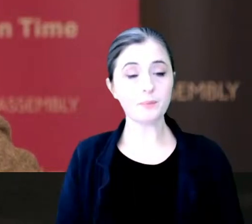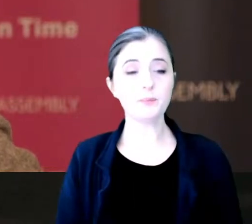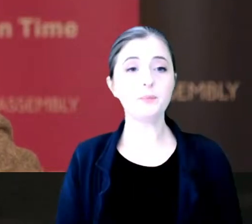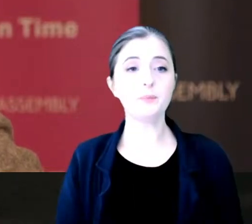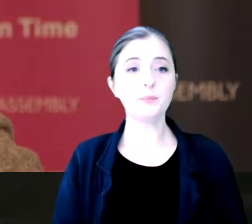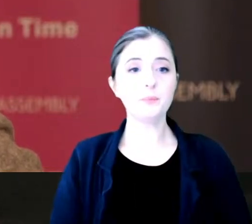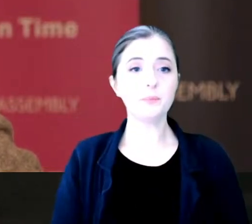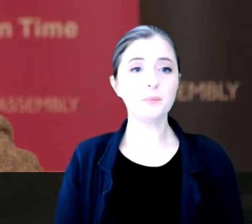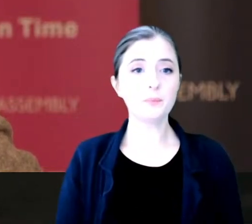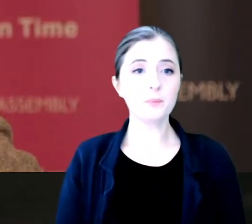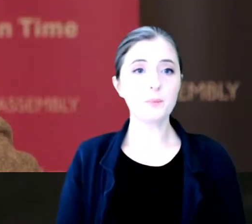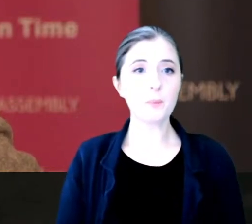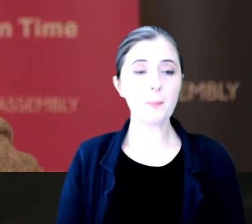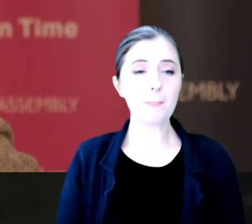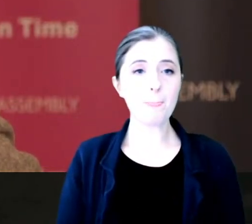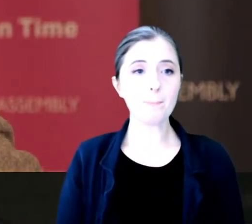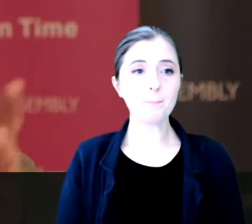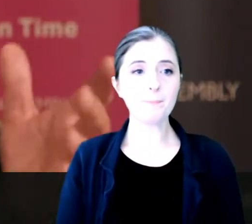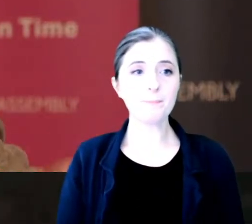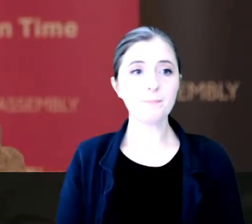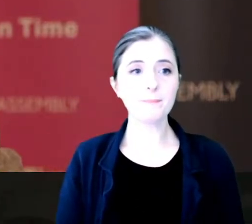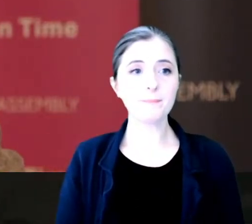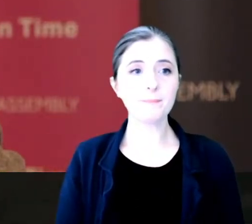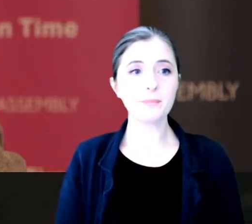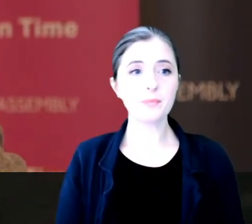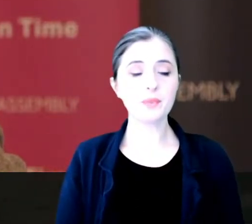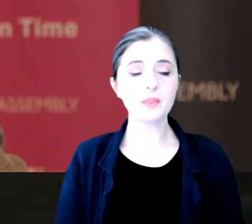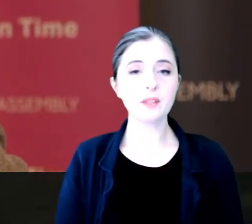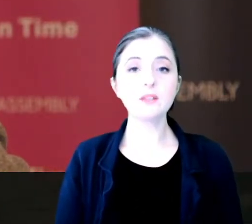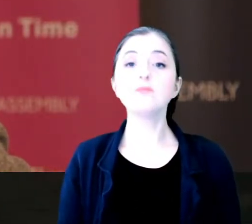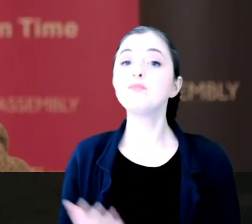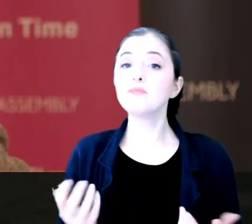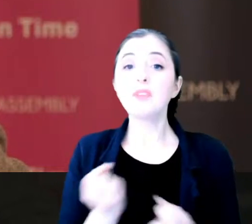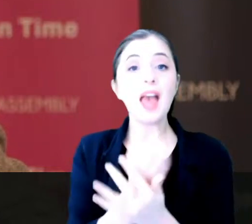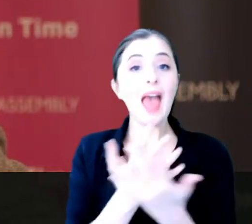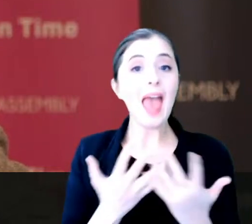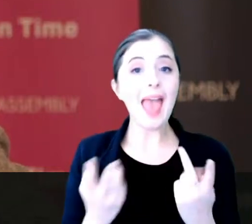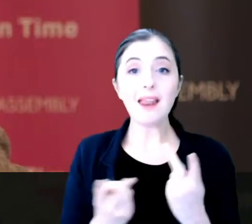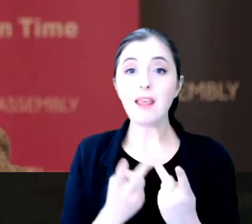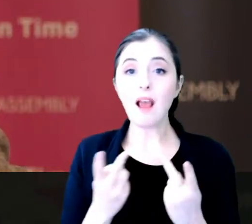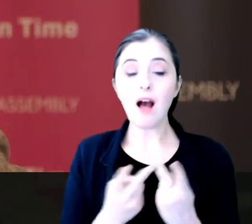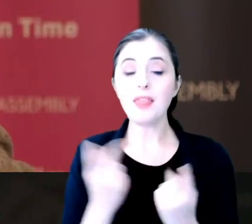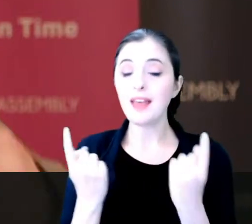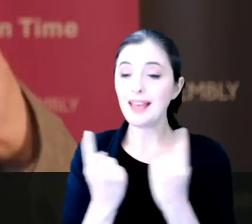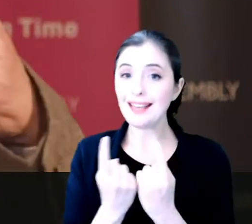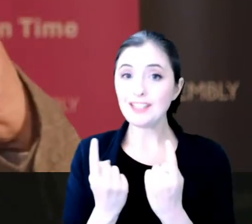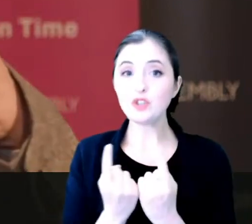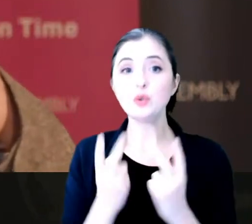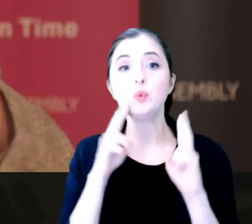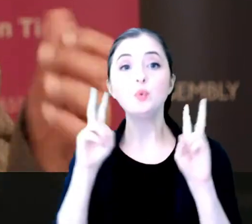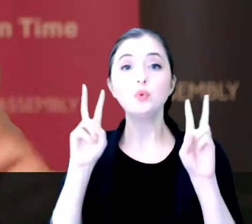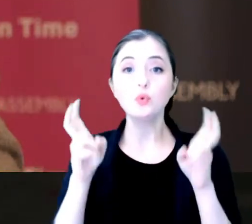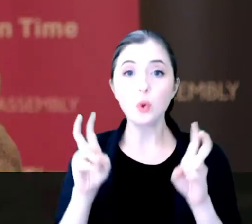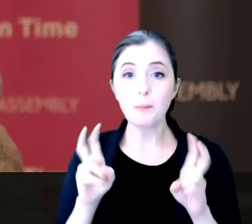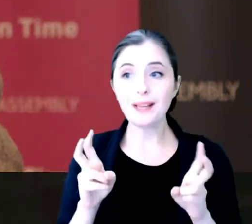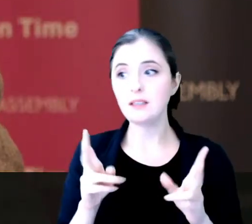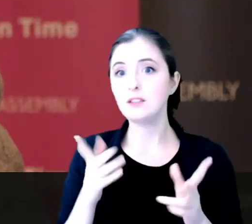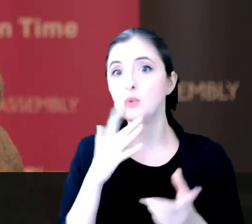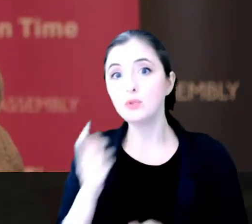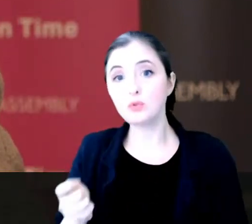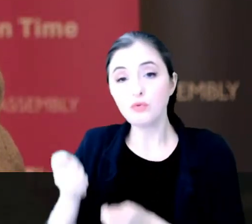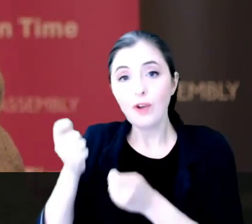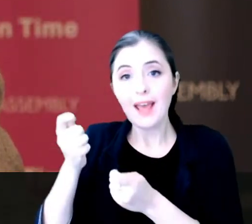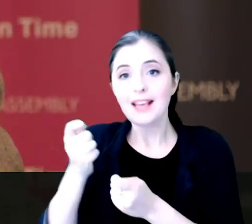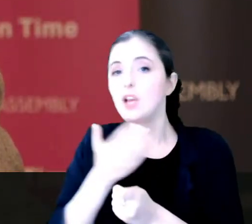Right. That is any other issues, topics that you want to raise which have not already been